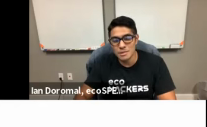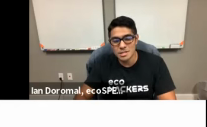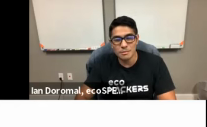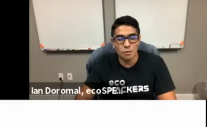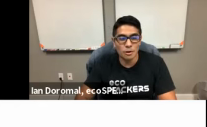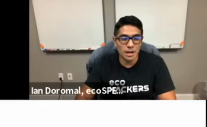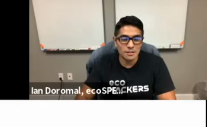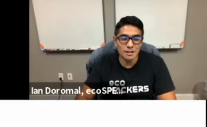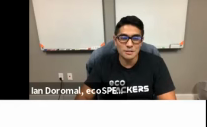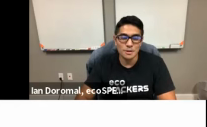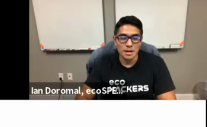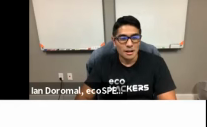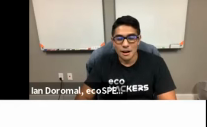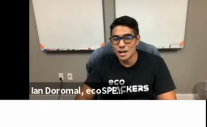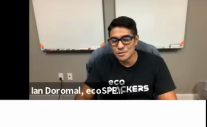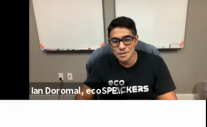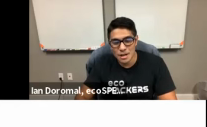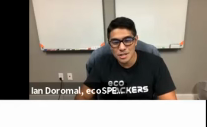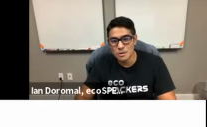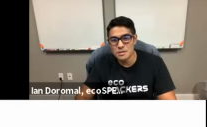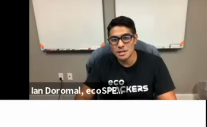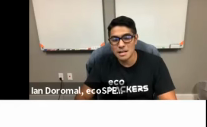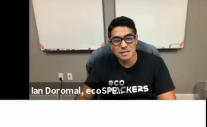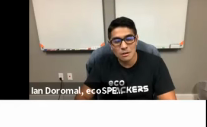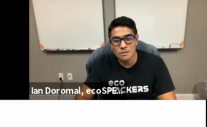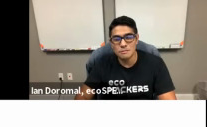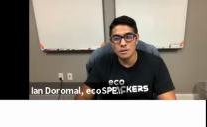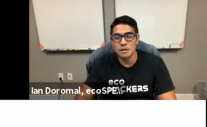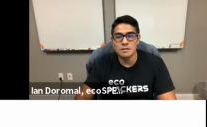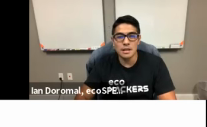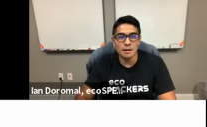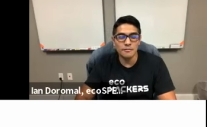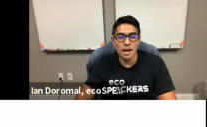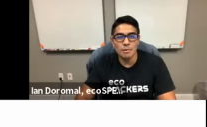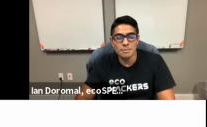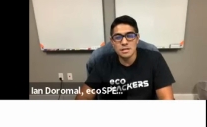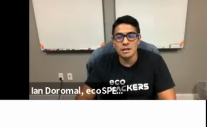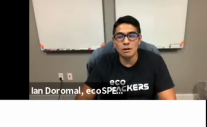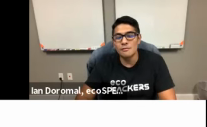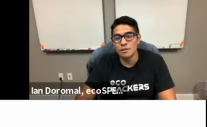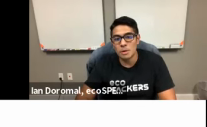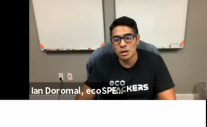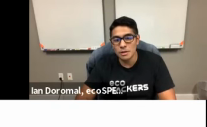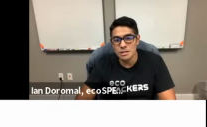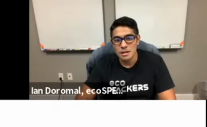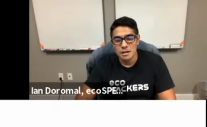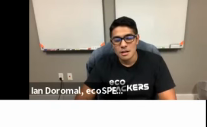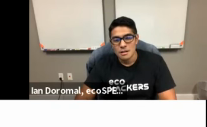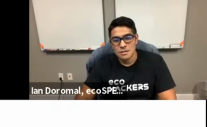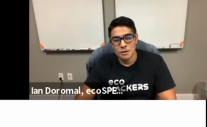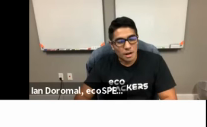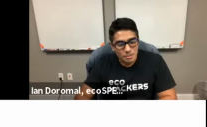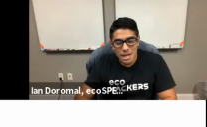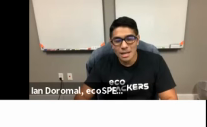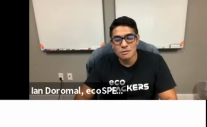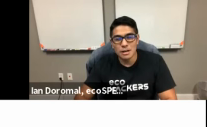on. Someone said it before, you got to talk to hundreds of customers and stakeholders to really understand the value proposition that you're offering the marketplace.